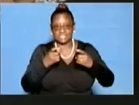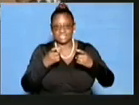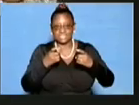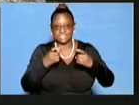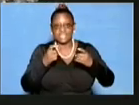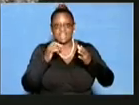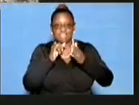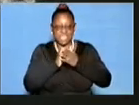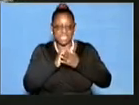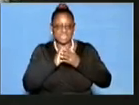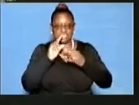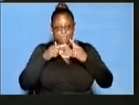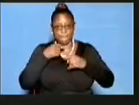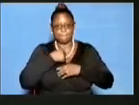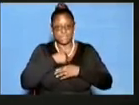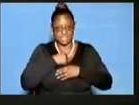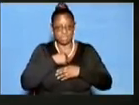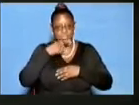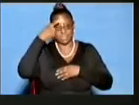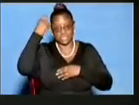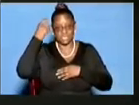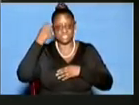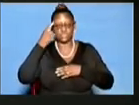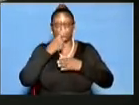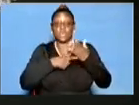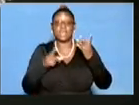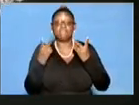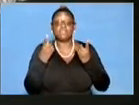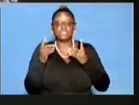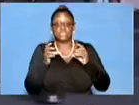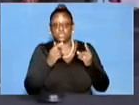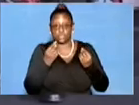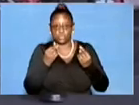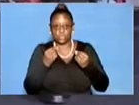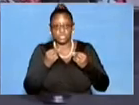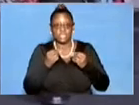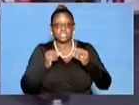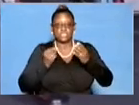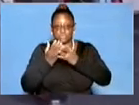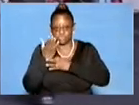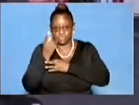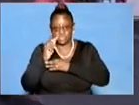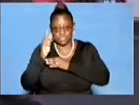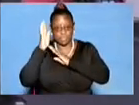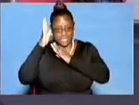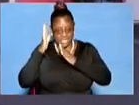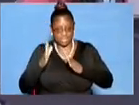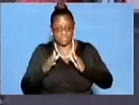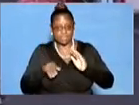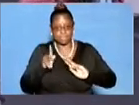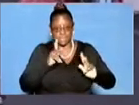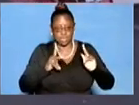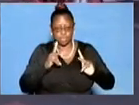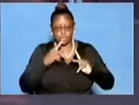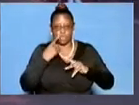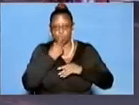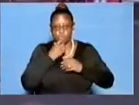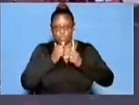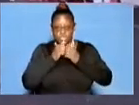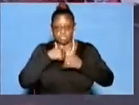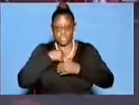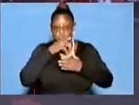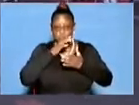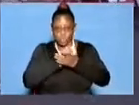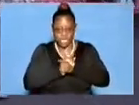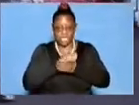that's just about me, because I think whatever I've achieved is through the inspiration of the Bahamian people, people be around me, my wife,